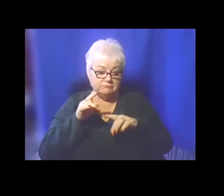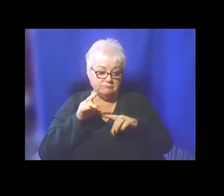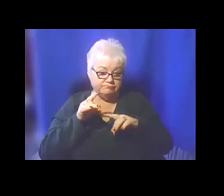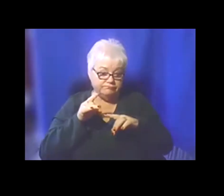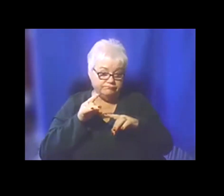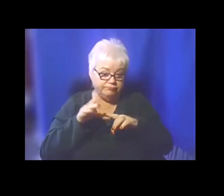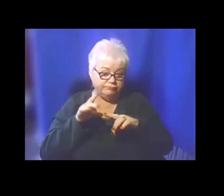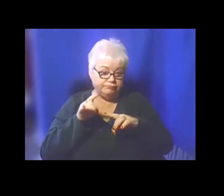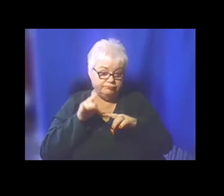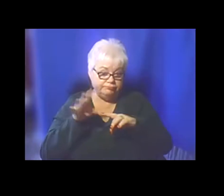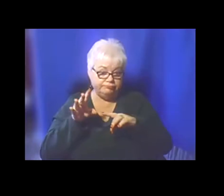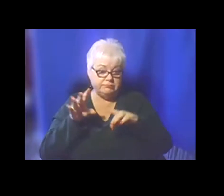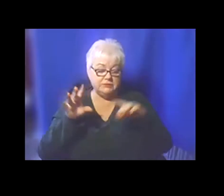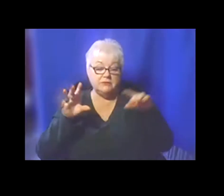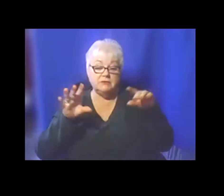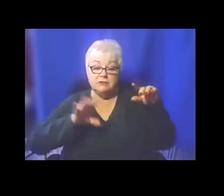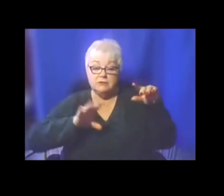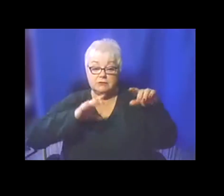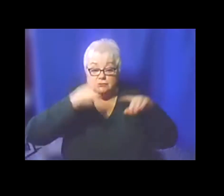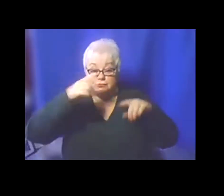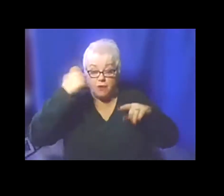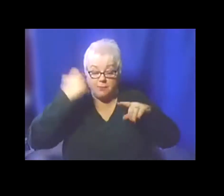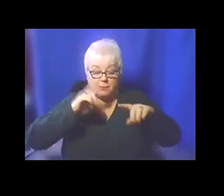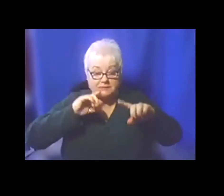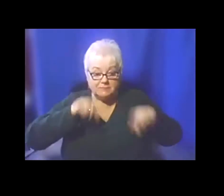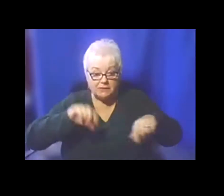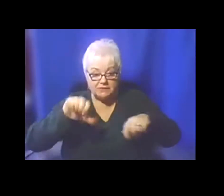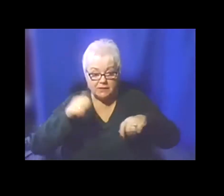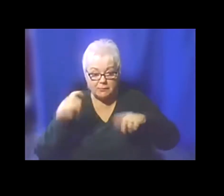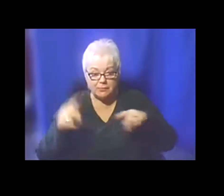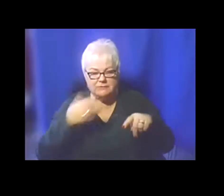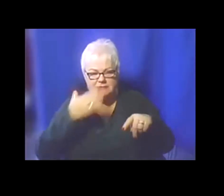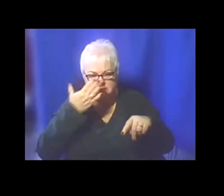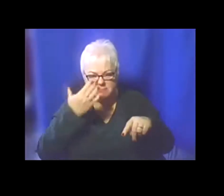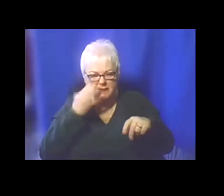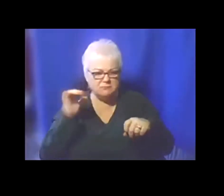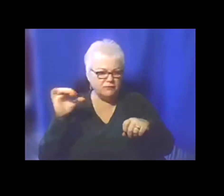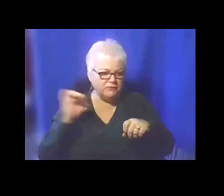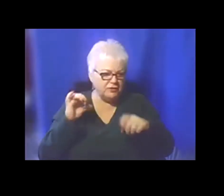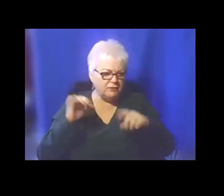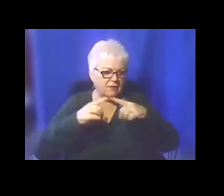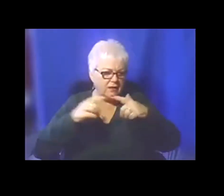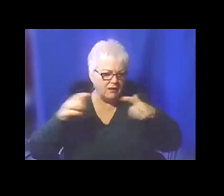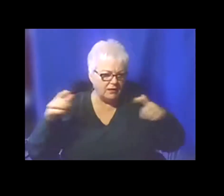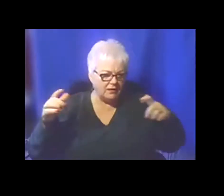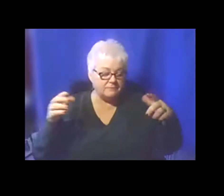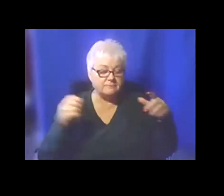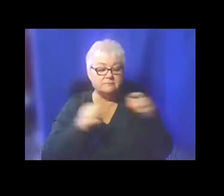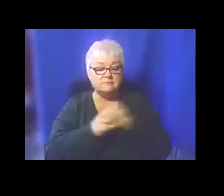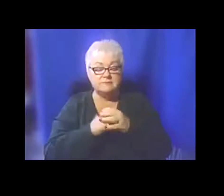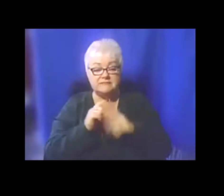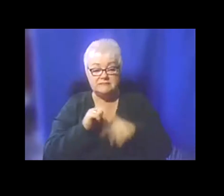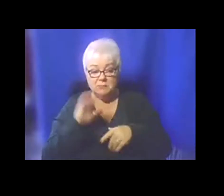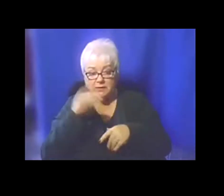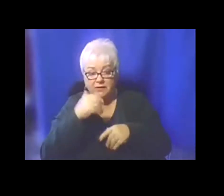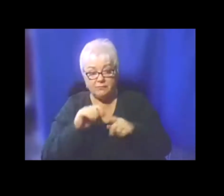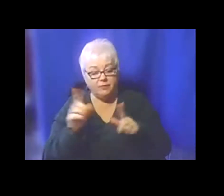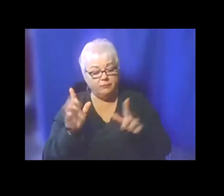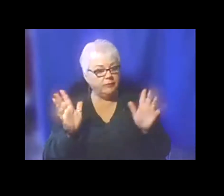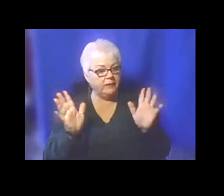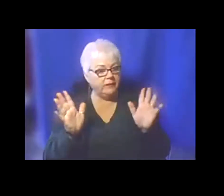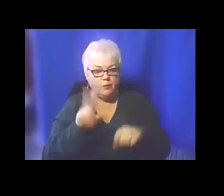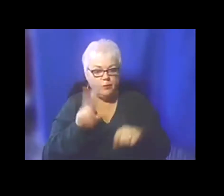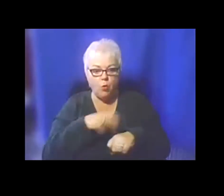trigger a trauma response. And so, again, it might seem really strange or really weird or really just off, but it's absolutely a